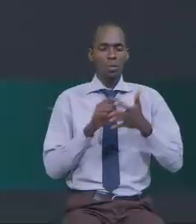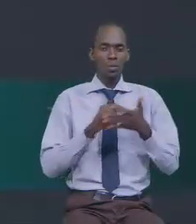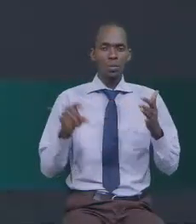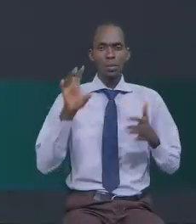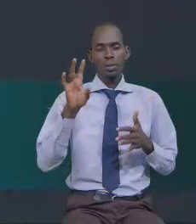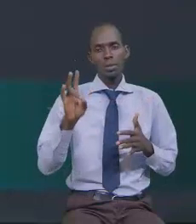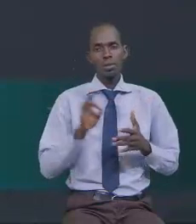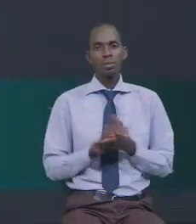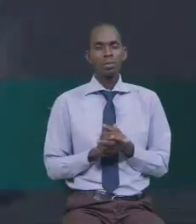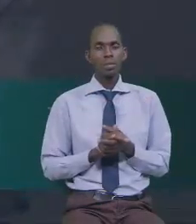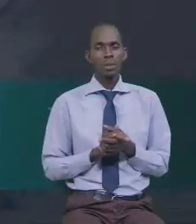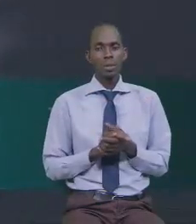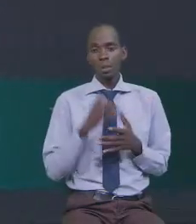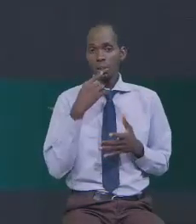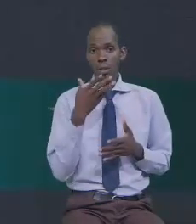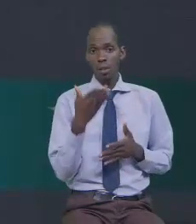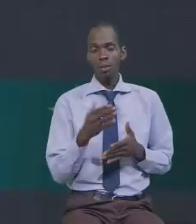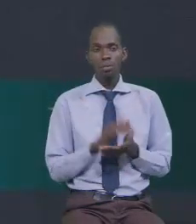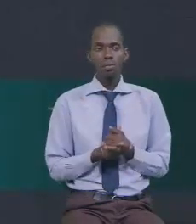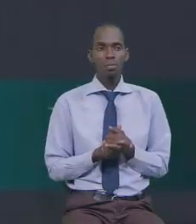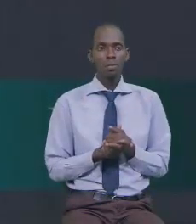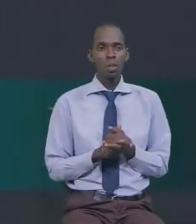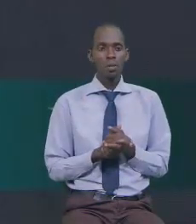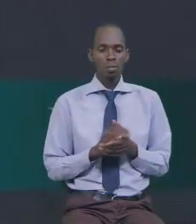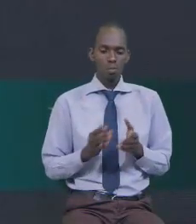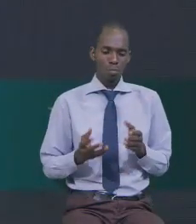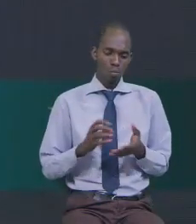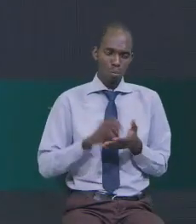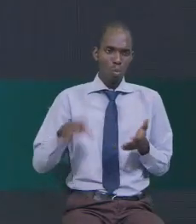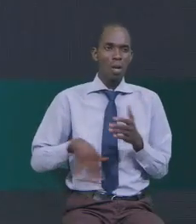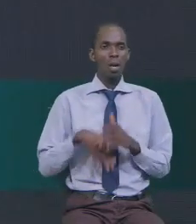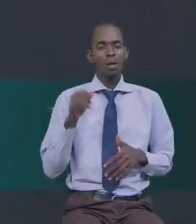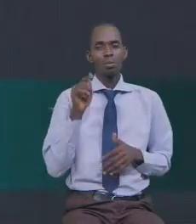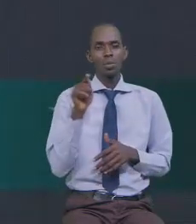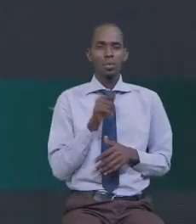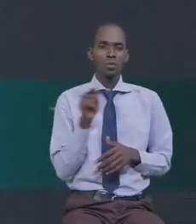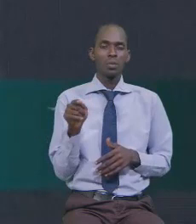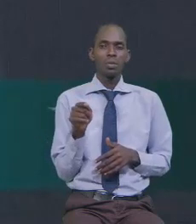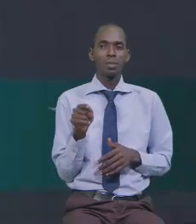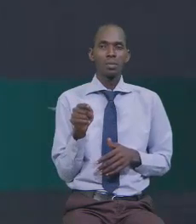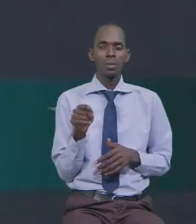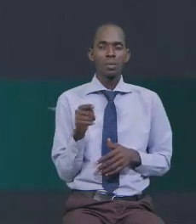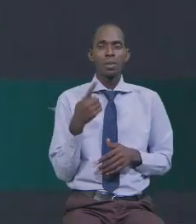7, it says, "Purge out, therefore, the